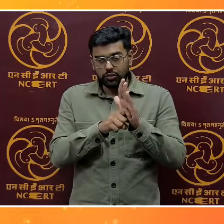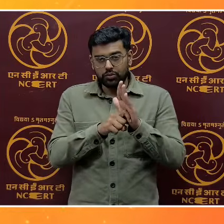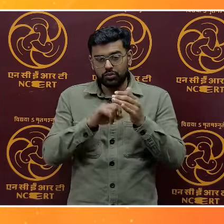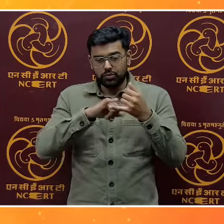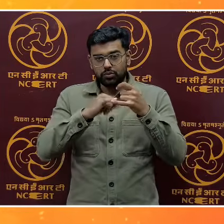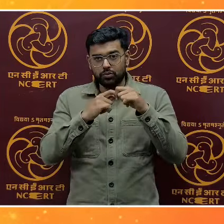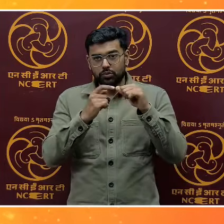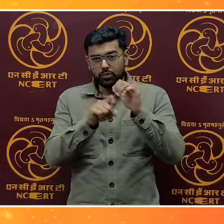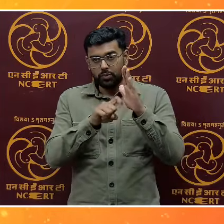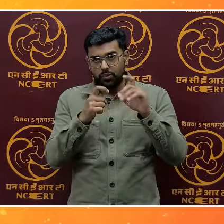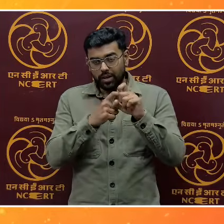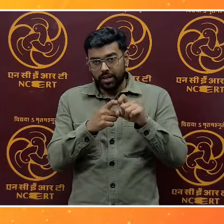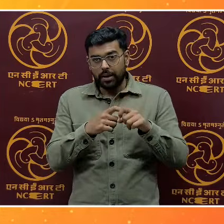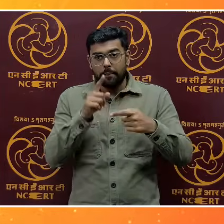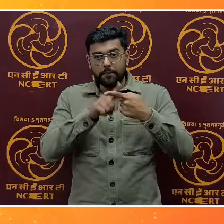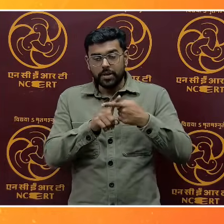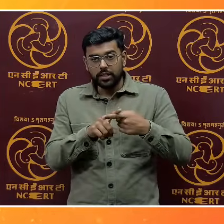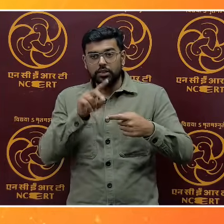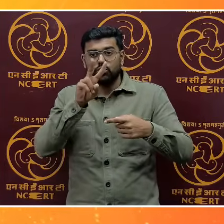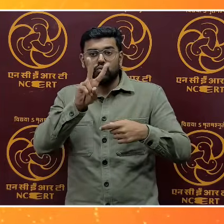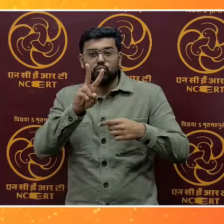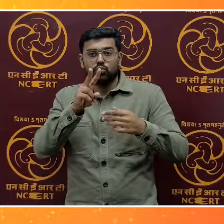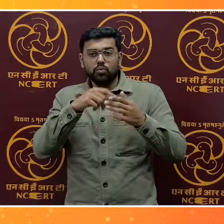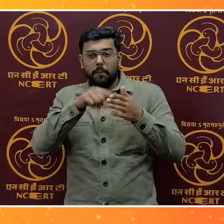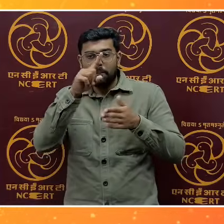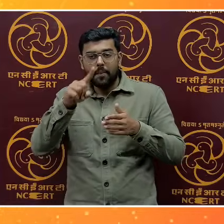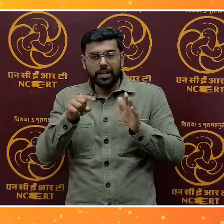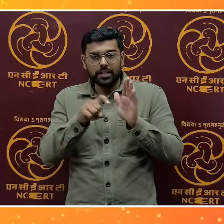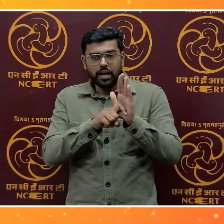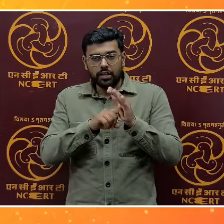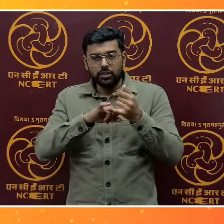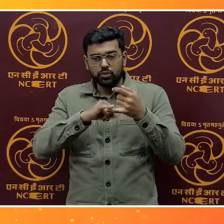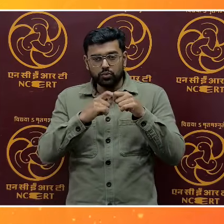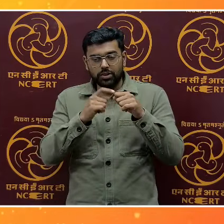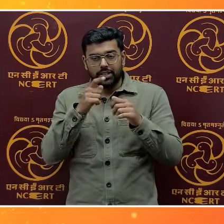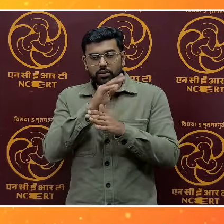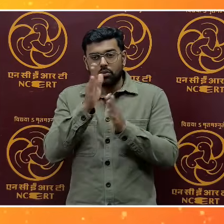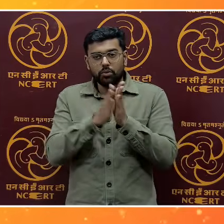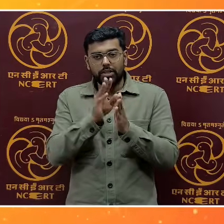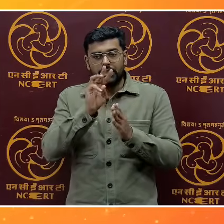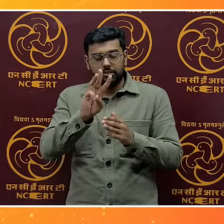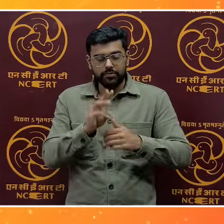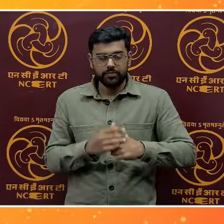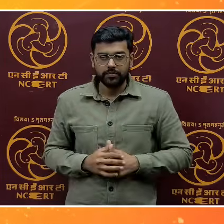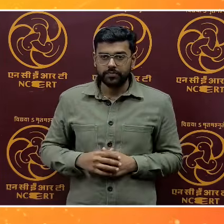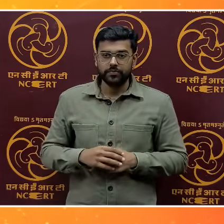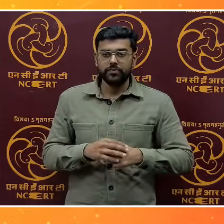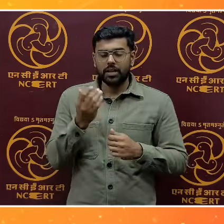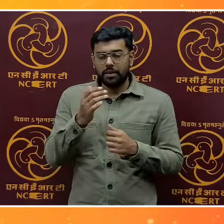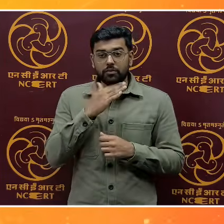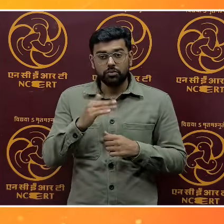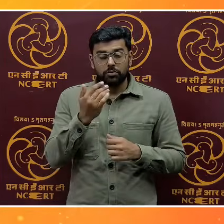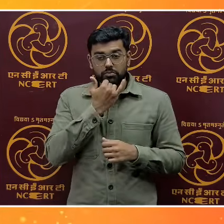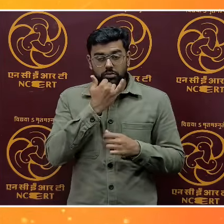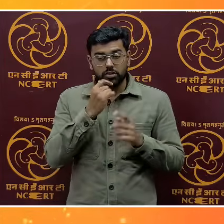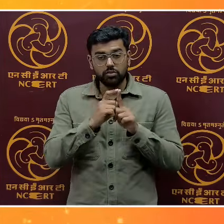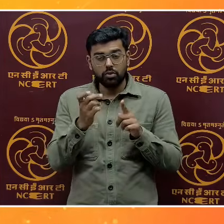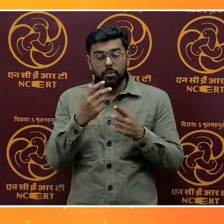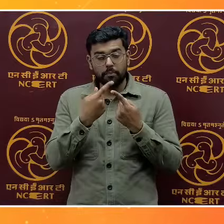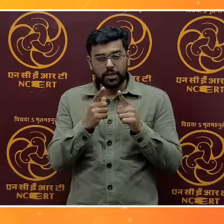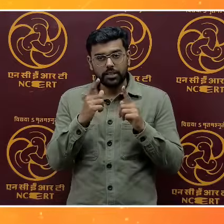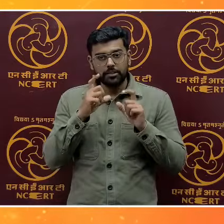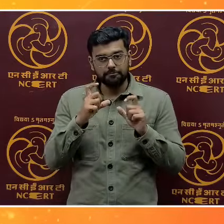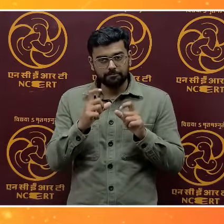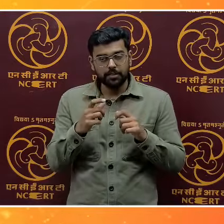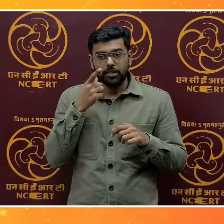square, it becomes 3 pi r square. Okay. Okay, children often do mistakes in this, and they should take care that there are